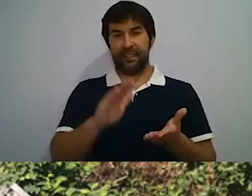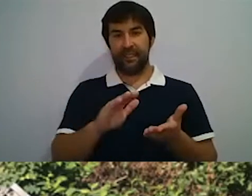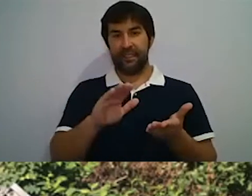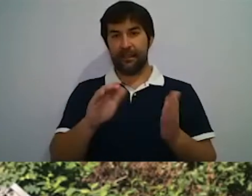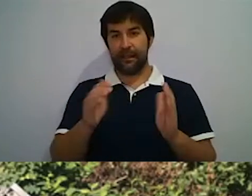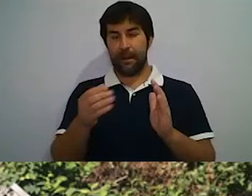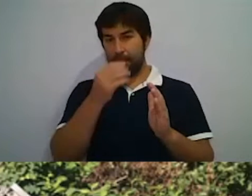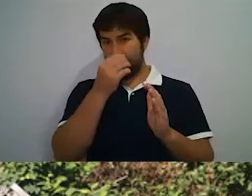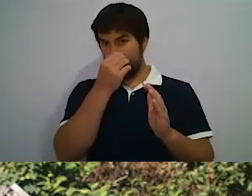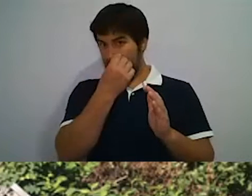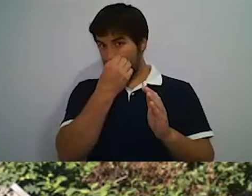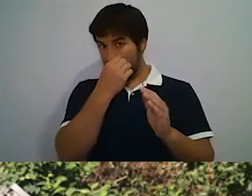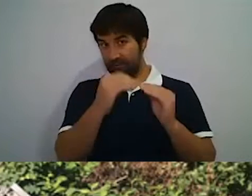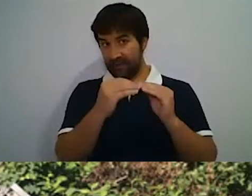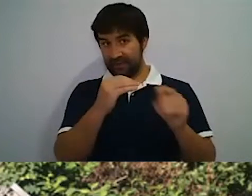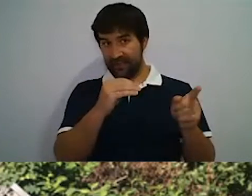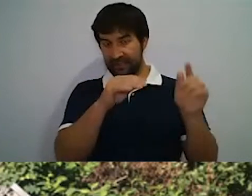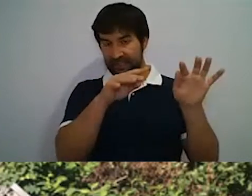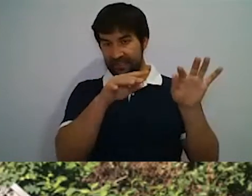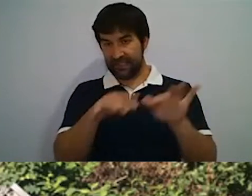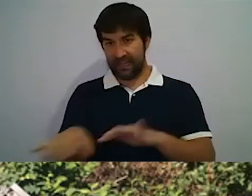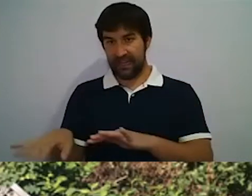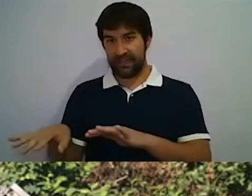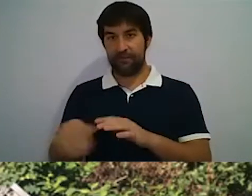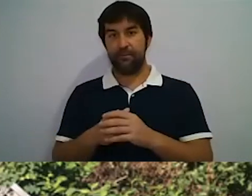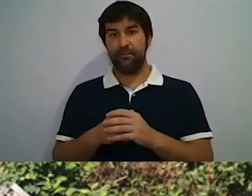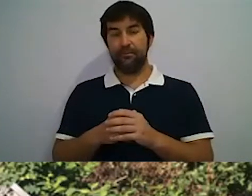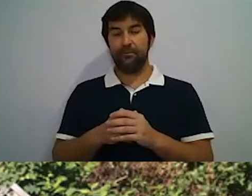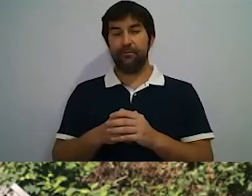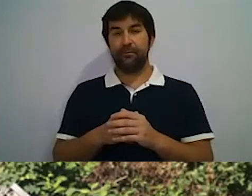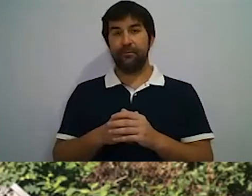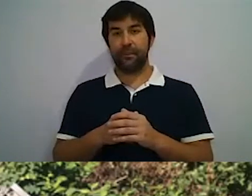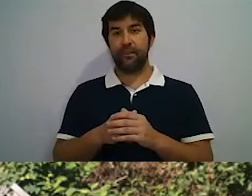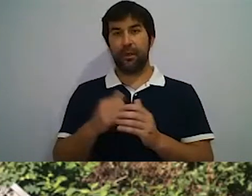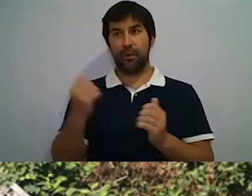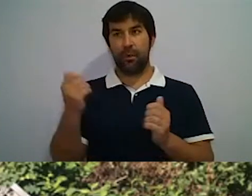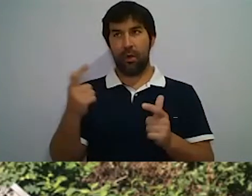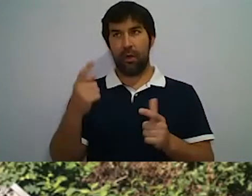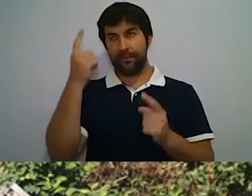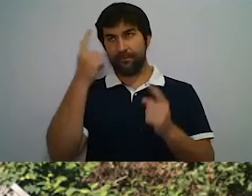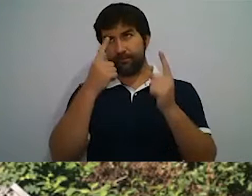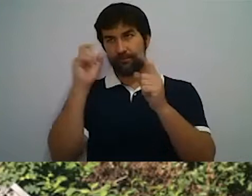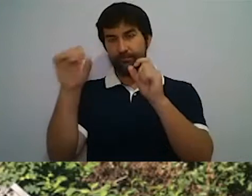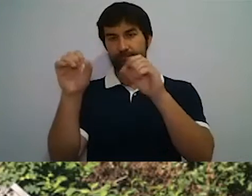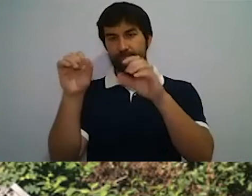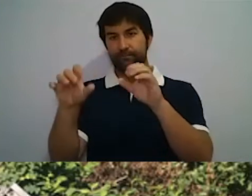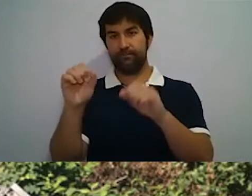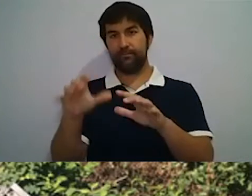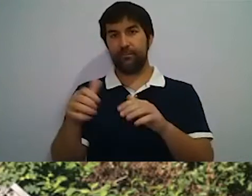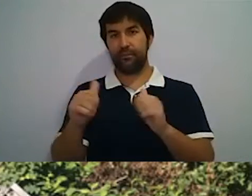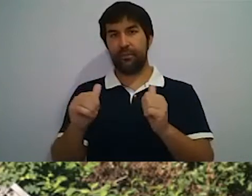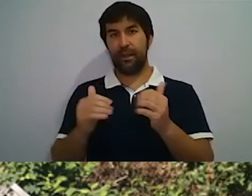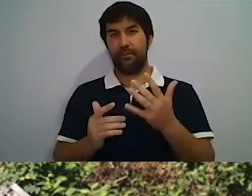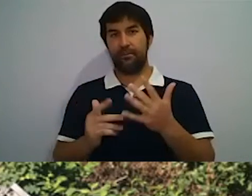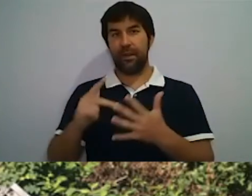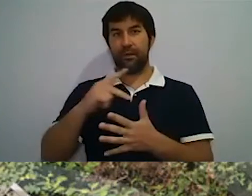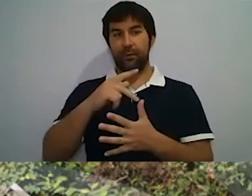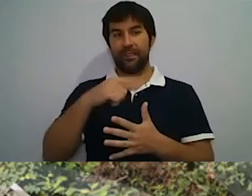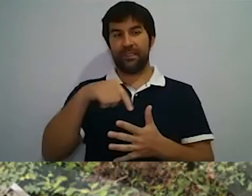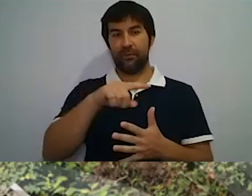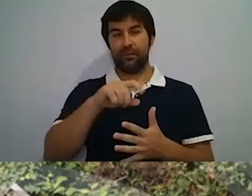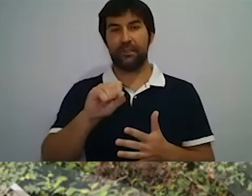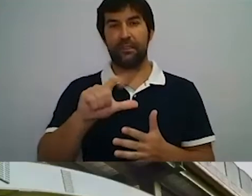curbside management, and land use characteristics such as how many building permits are coming up in an area. That would be an indication of sort